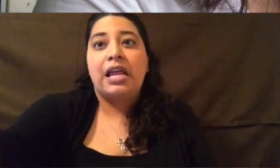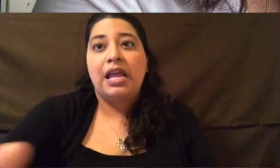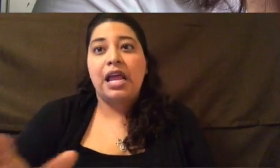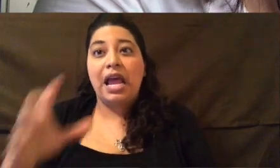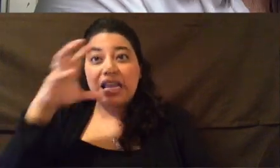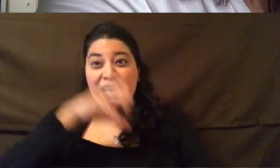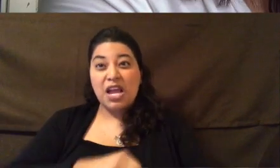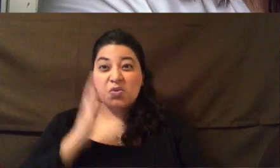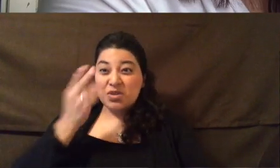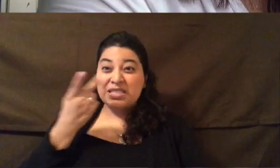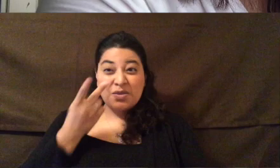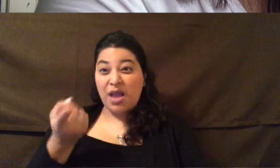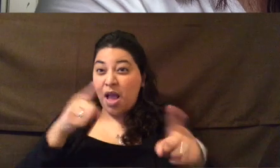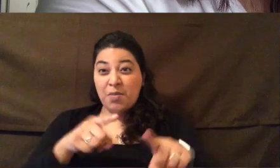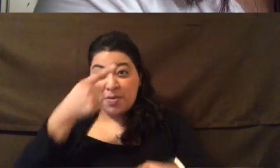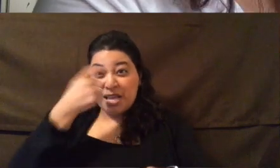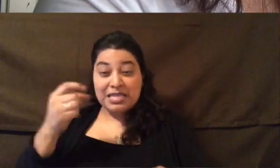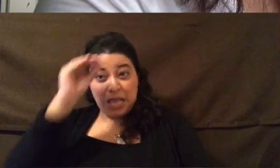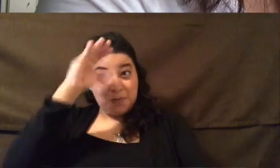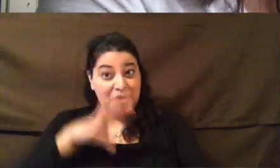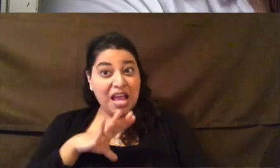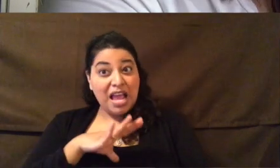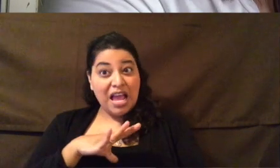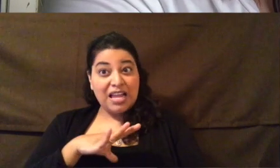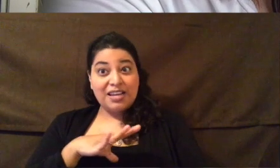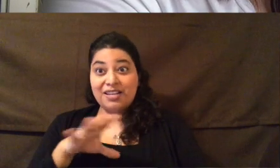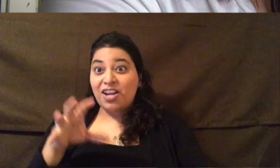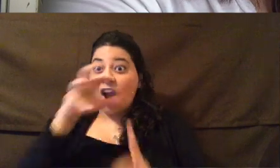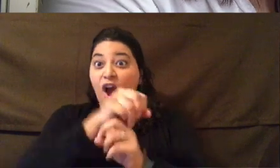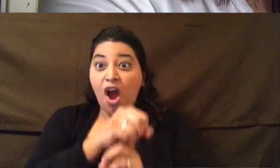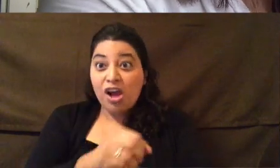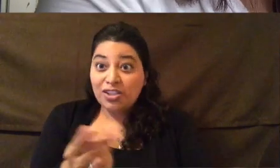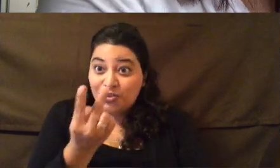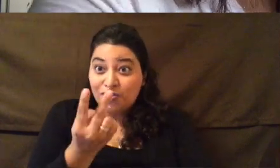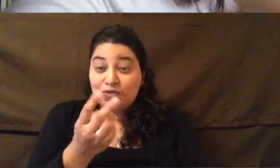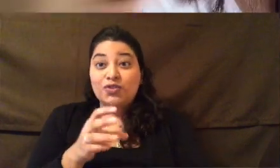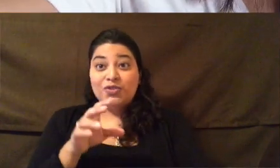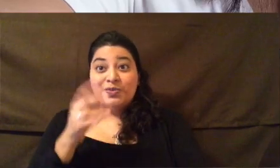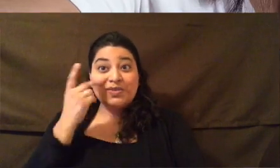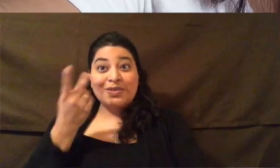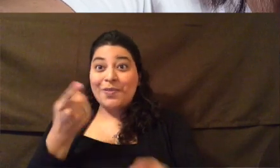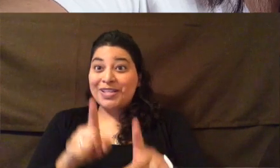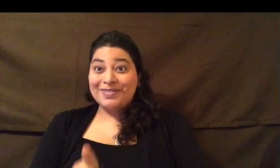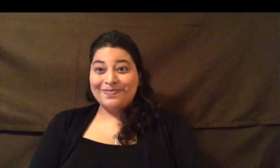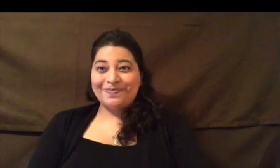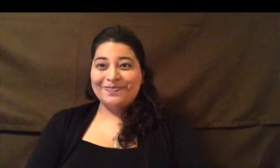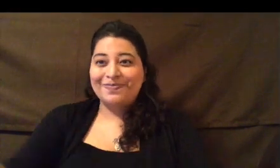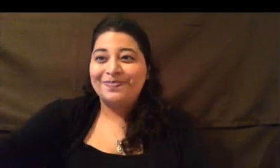guess we're going to see what happens because that man found them. So we're going to see what happens.